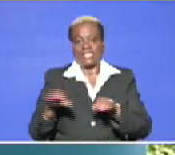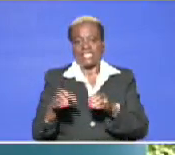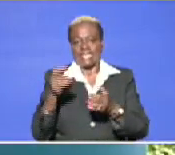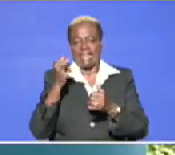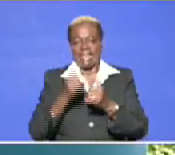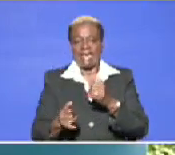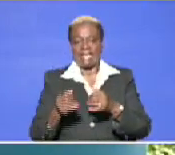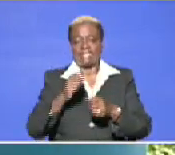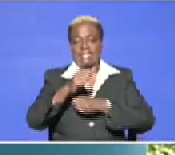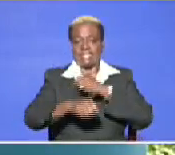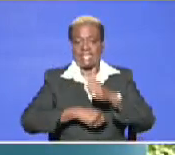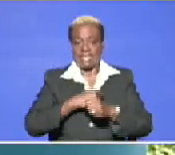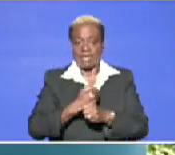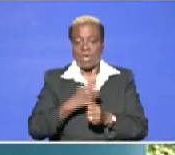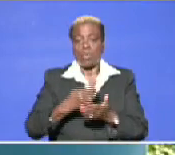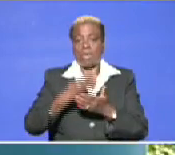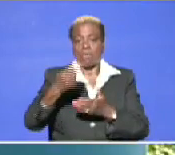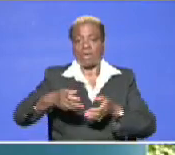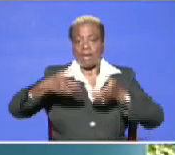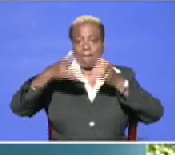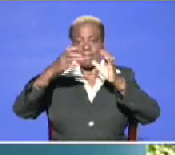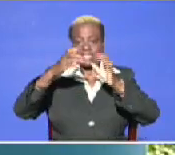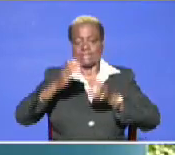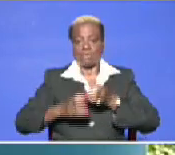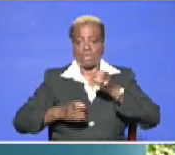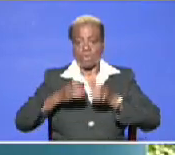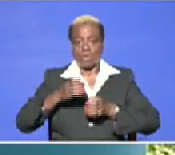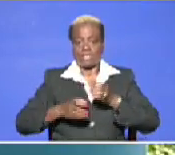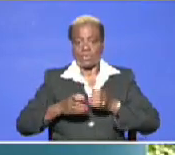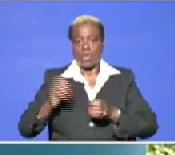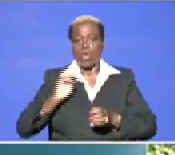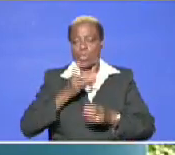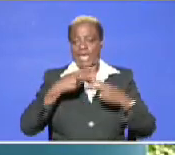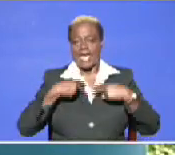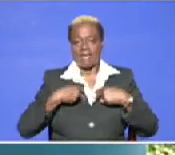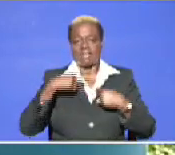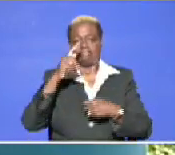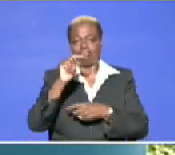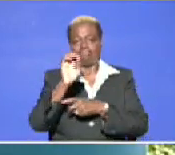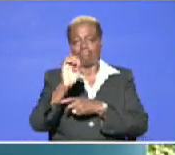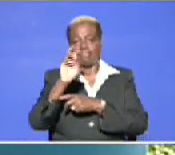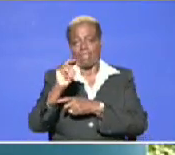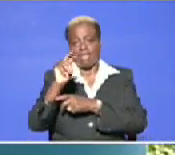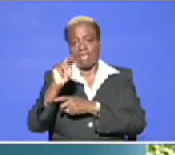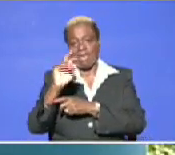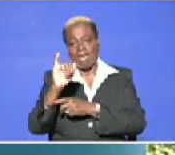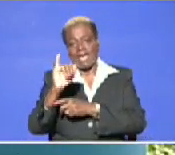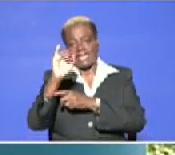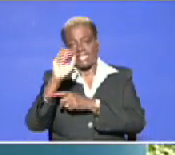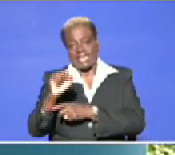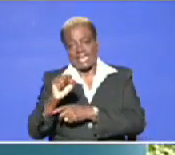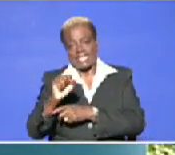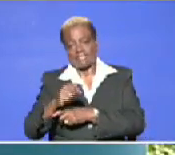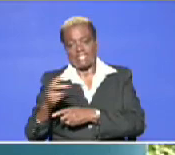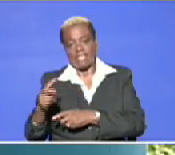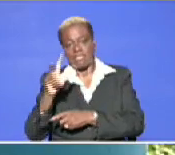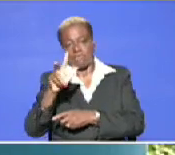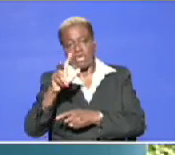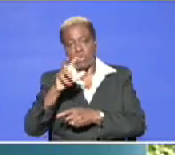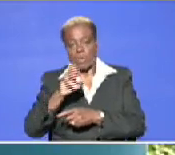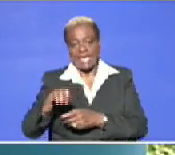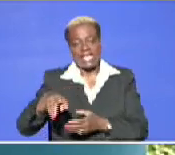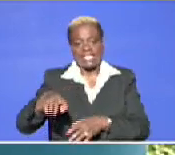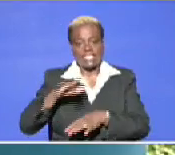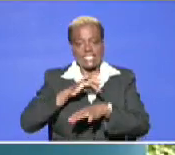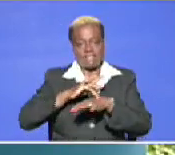basketball court, and certainly our beautiful tennis facilities are world class with 3 surfaces of grass, clay, and